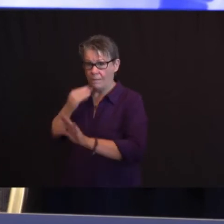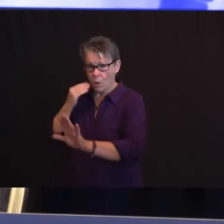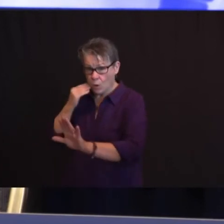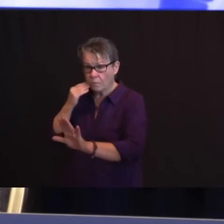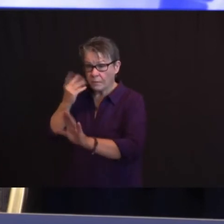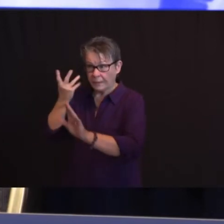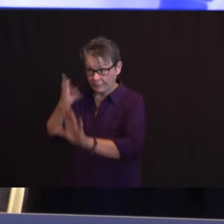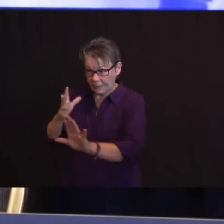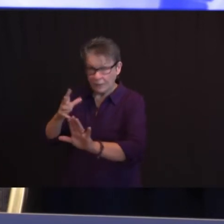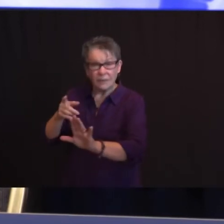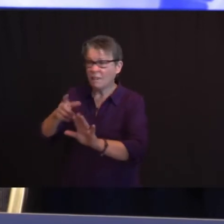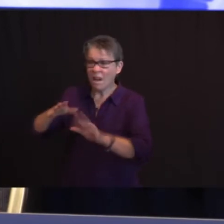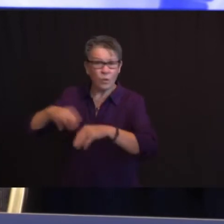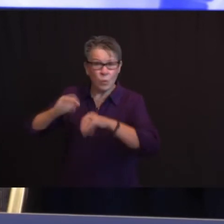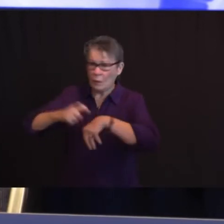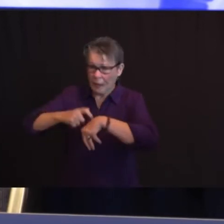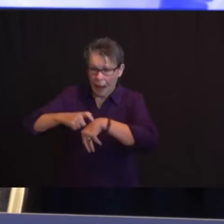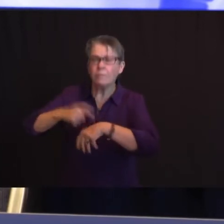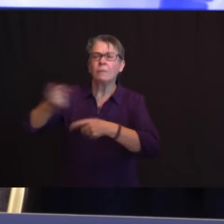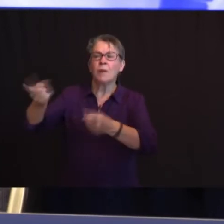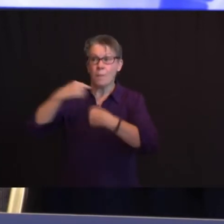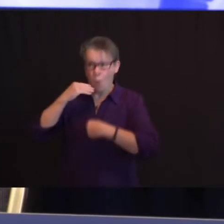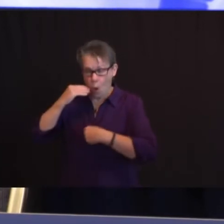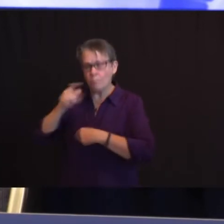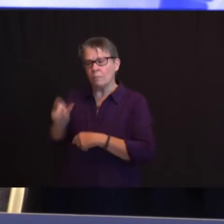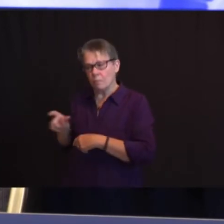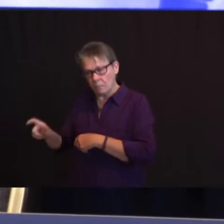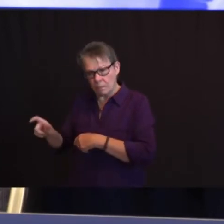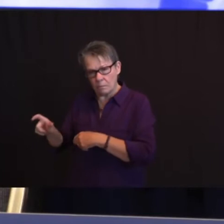as possible, they should avoid contact with their family.